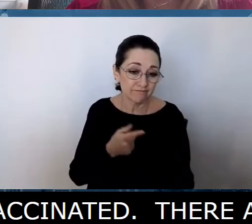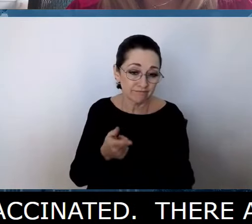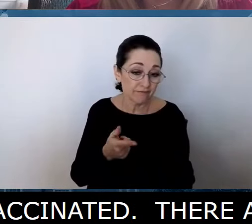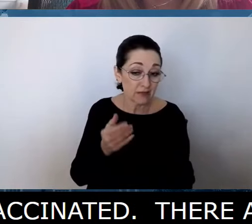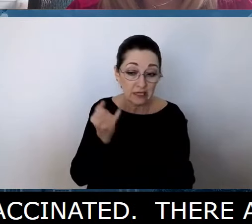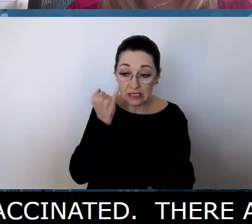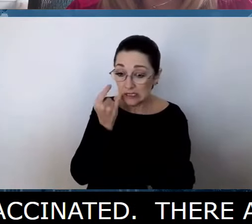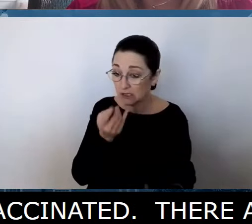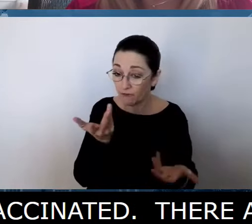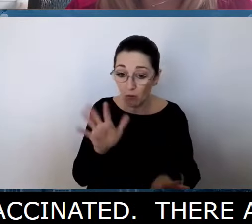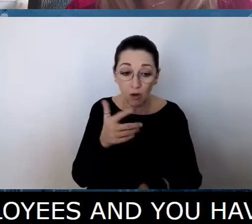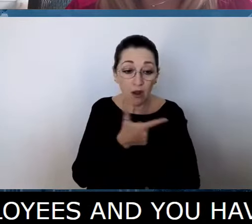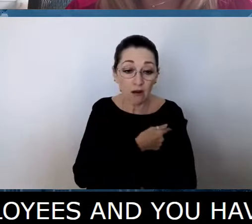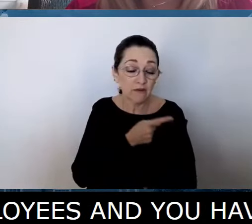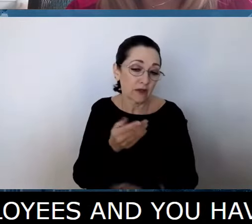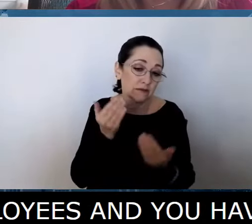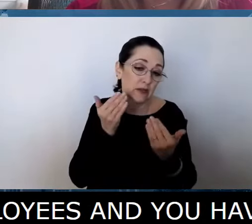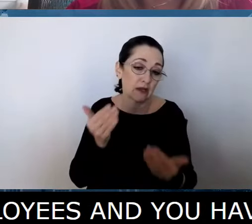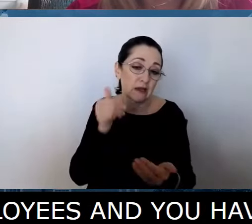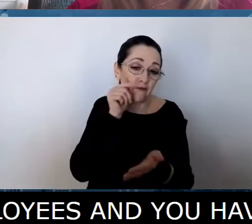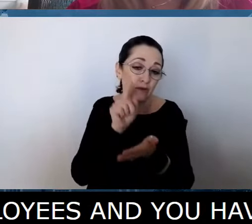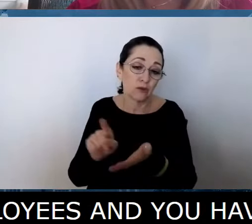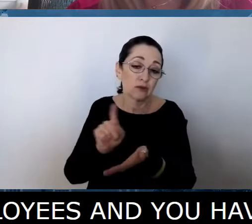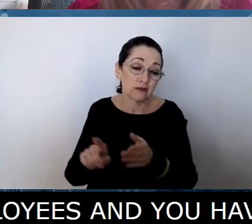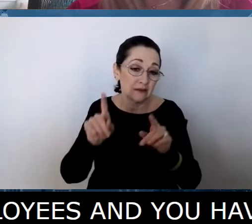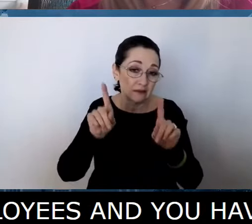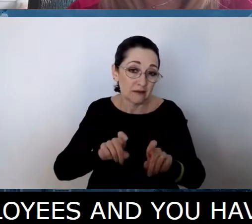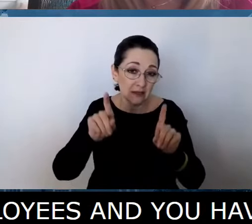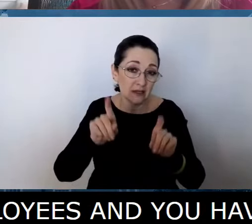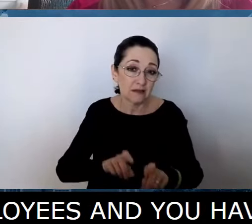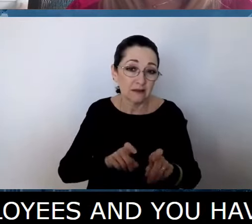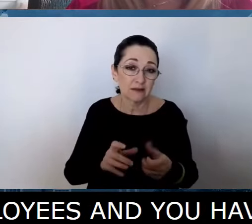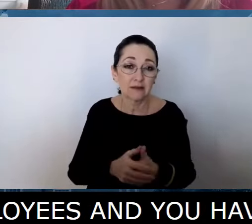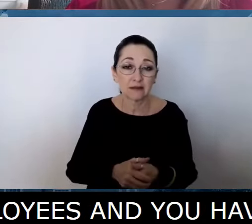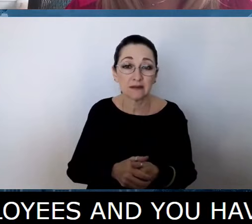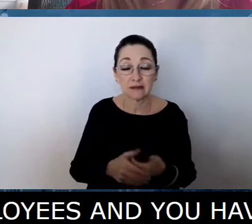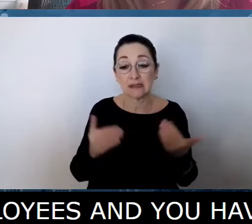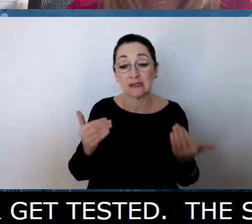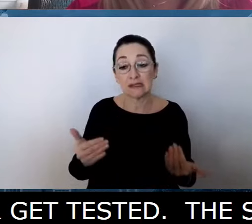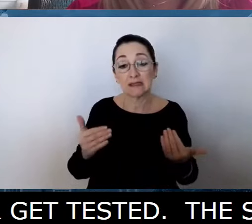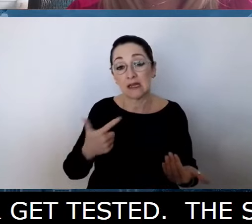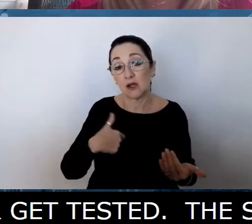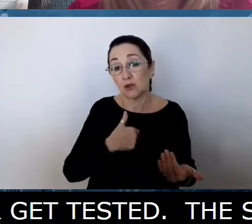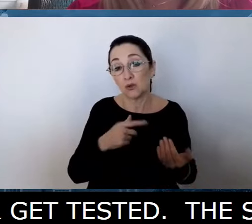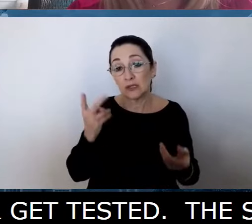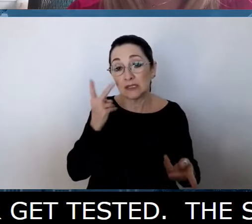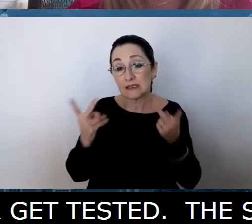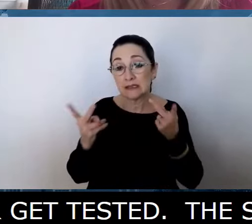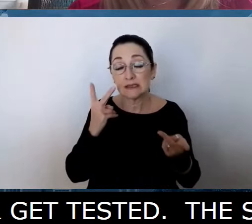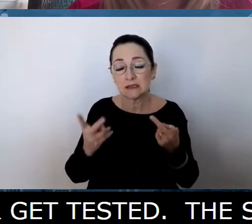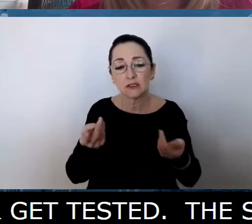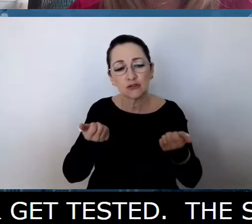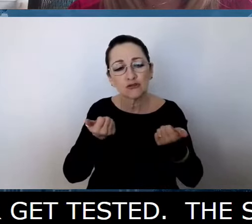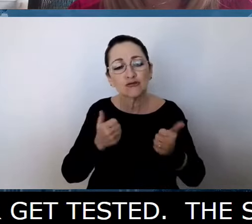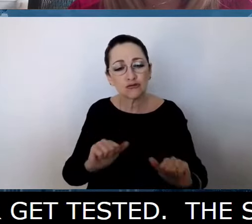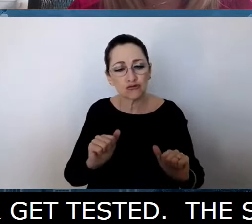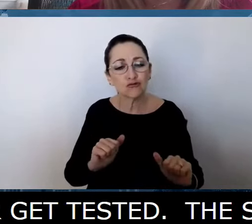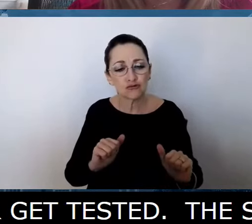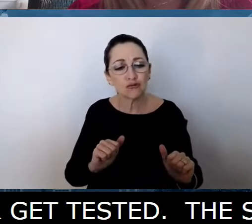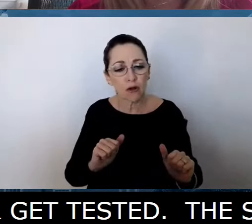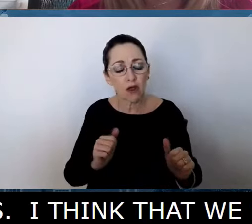other employers. I think we found that kind of the best way to do it is try to meet people with where they are